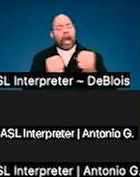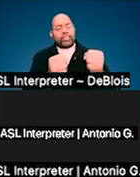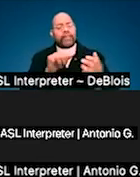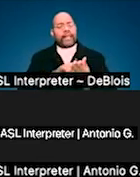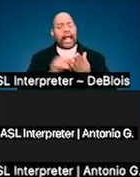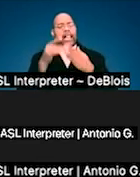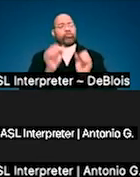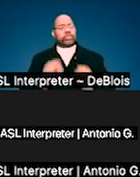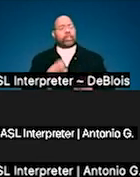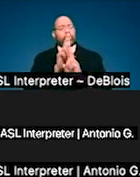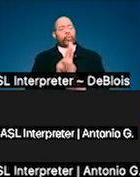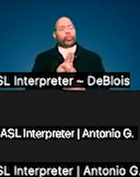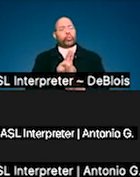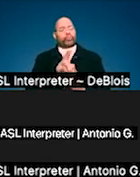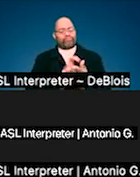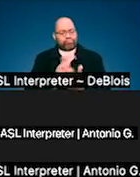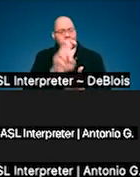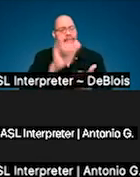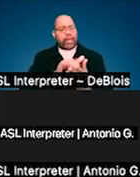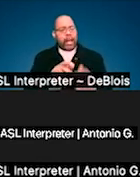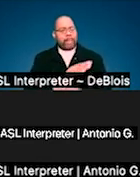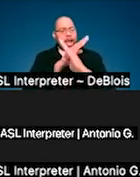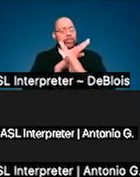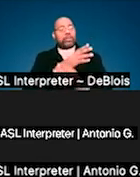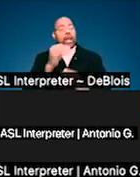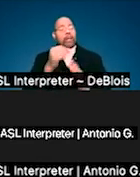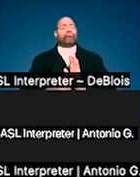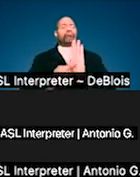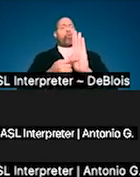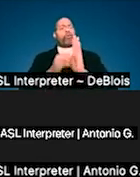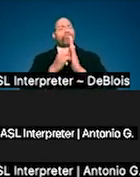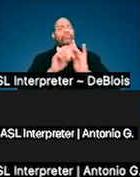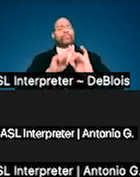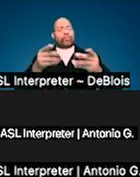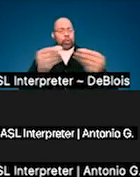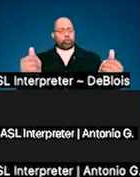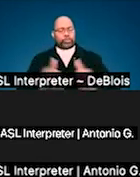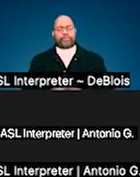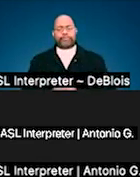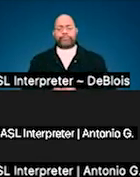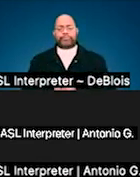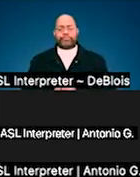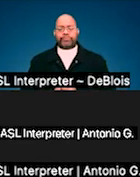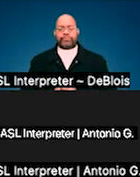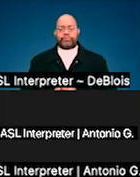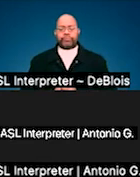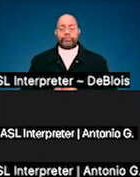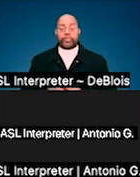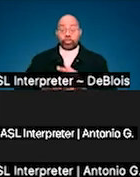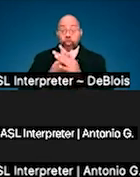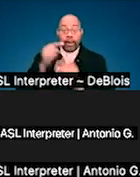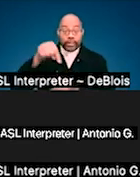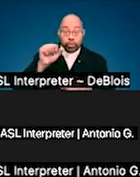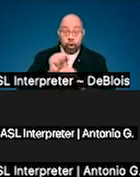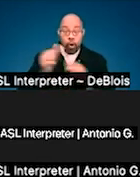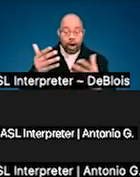leaders can leverage to navigate those barriers and amplify examples of solutions. The catalyst for this work was